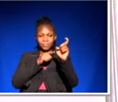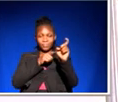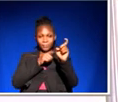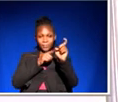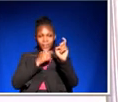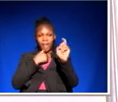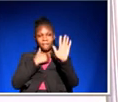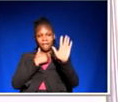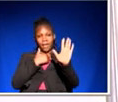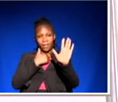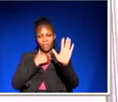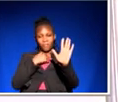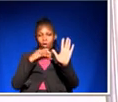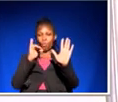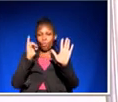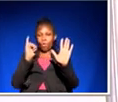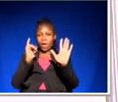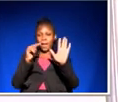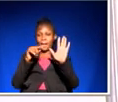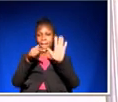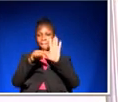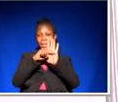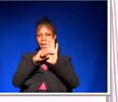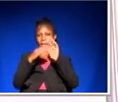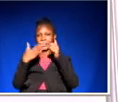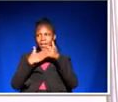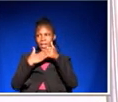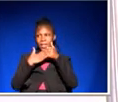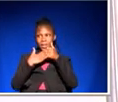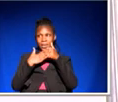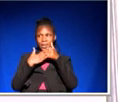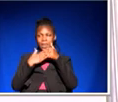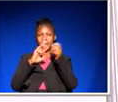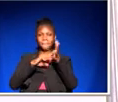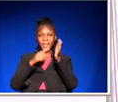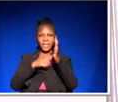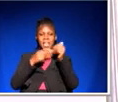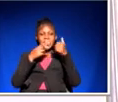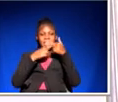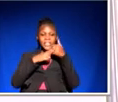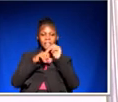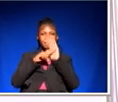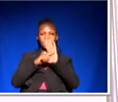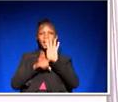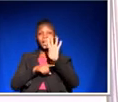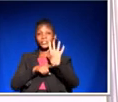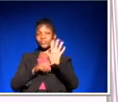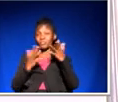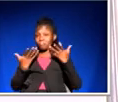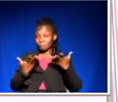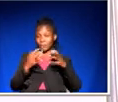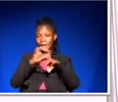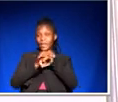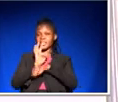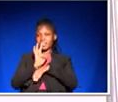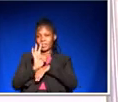take 5 and we subtract 9. Now 7 minus 4 will give us